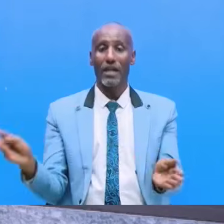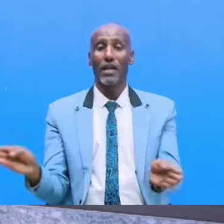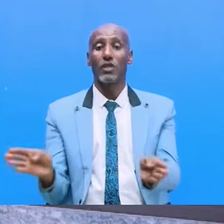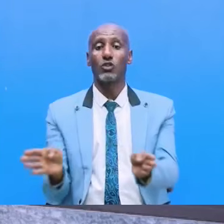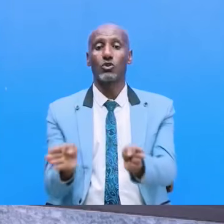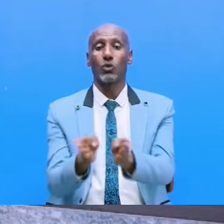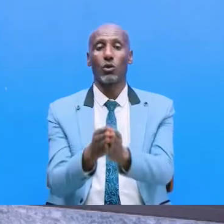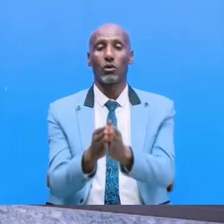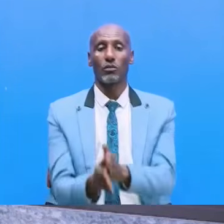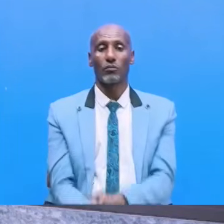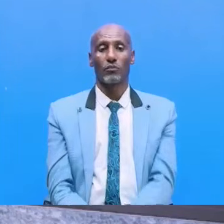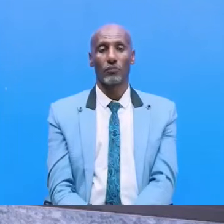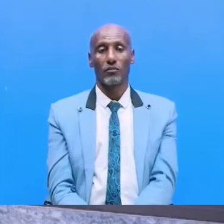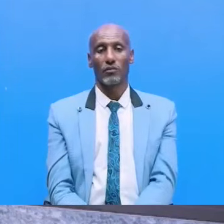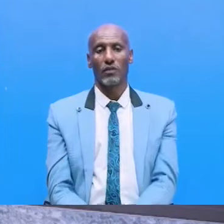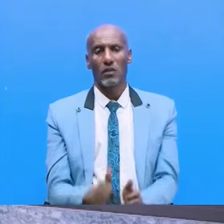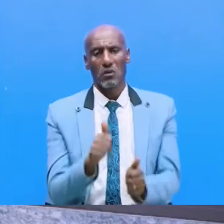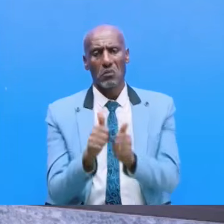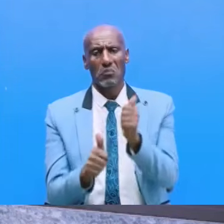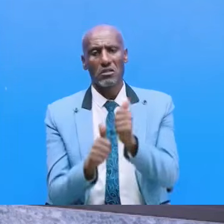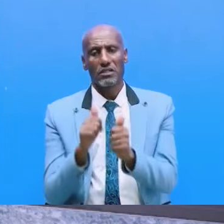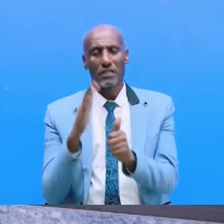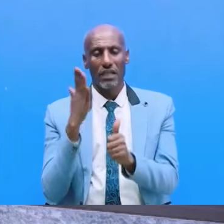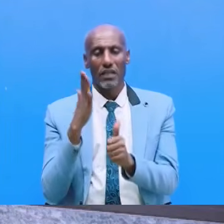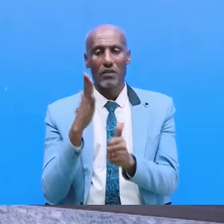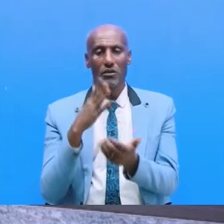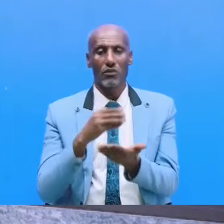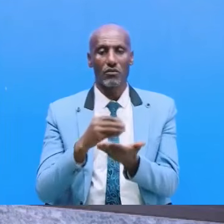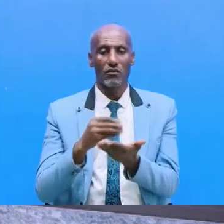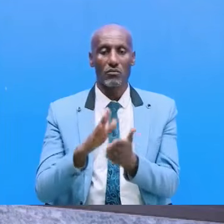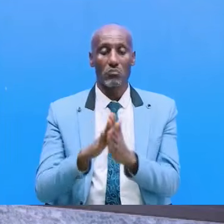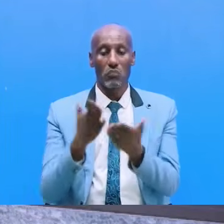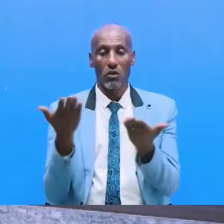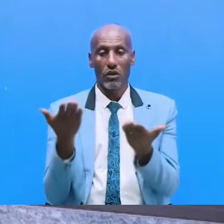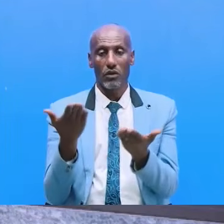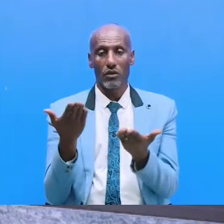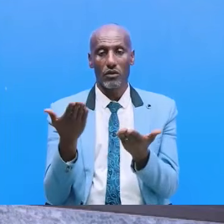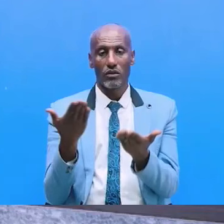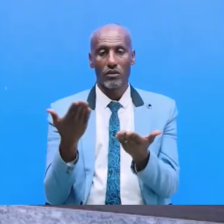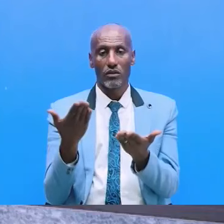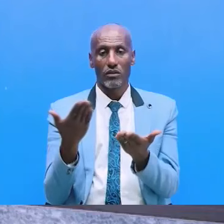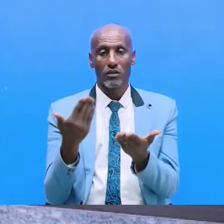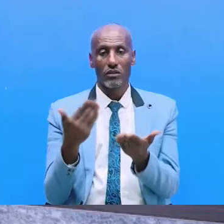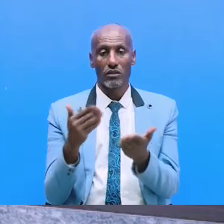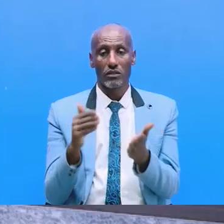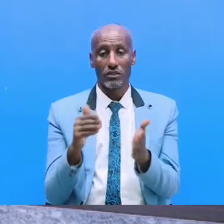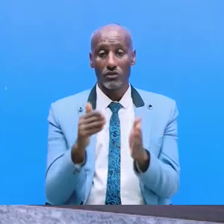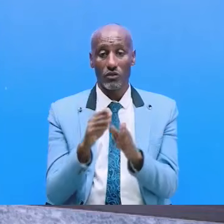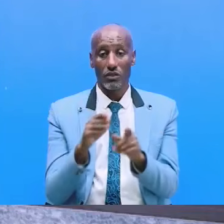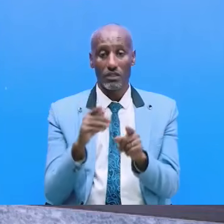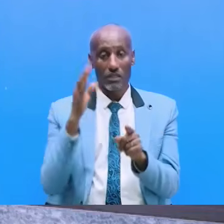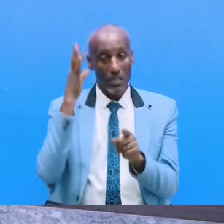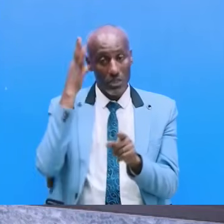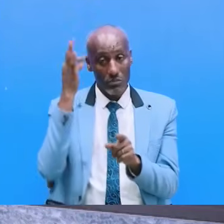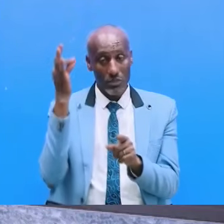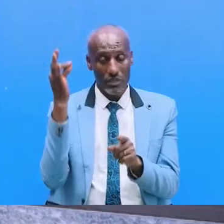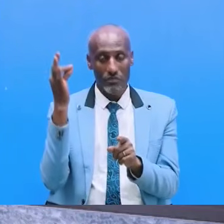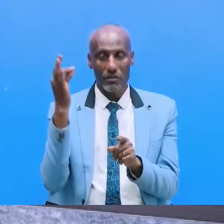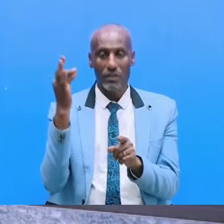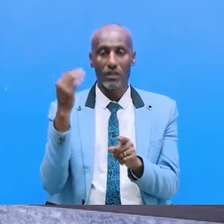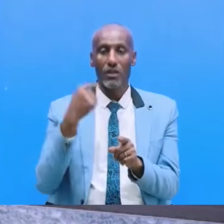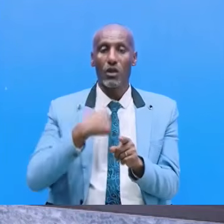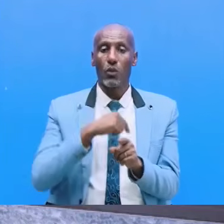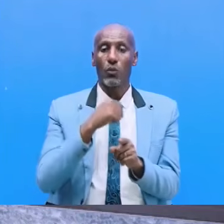specific. We don't know which kind of book it is. So easily we can use not specific and also which is start